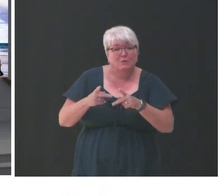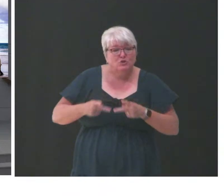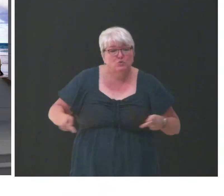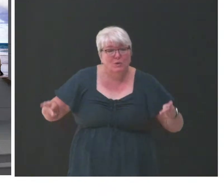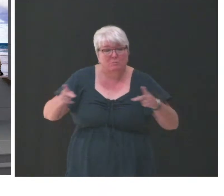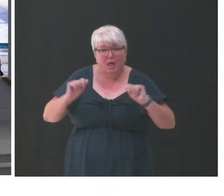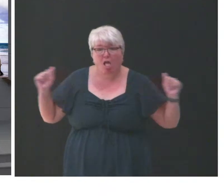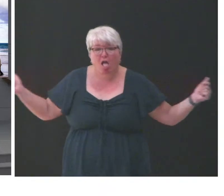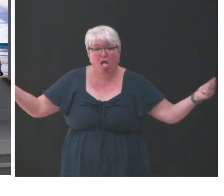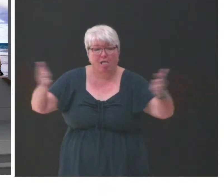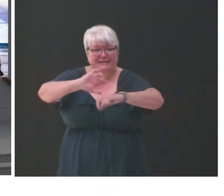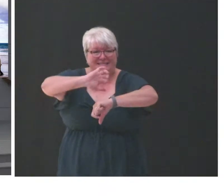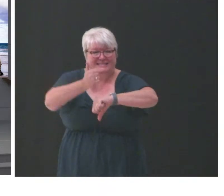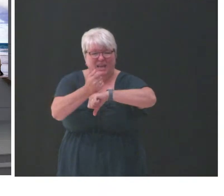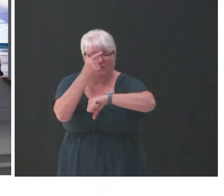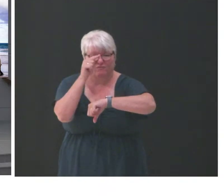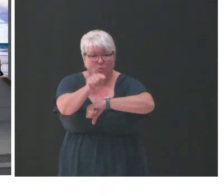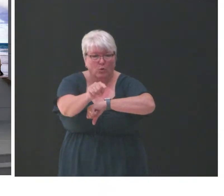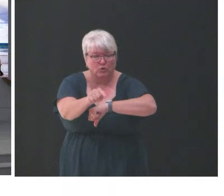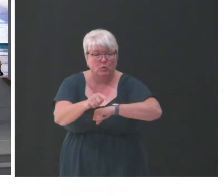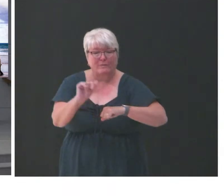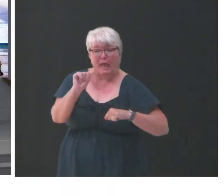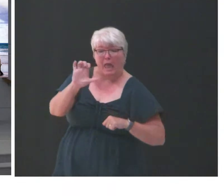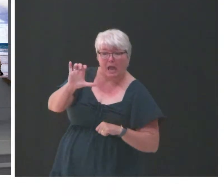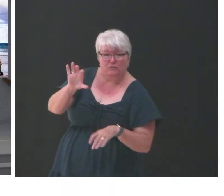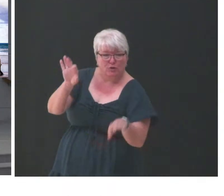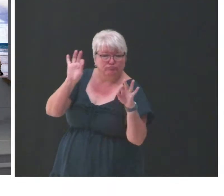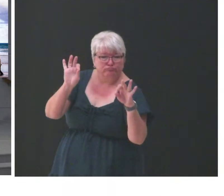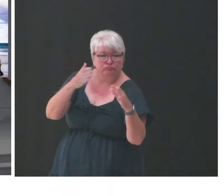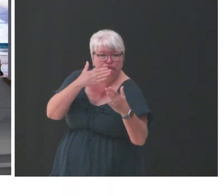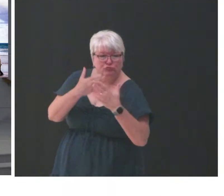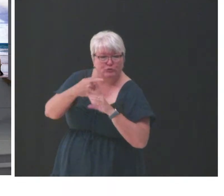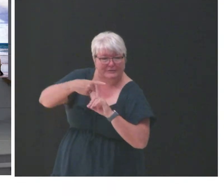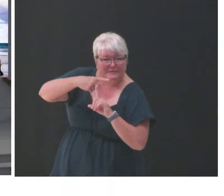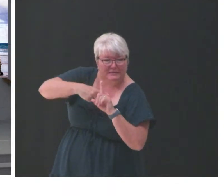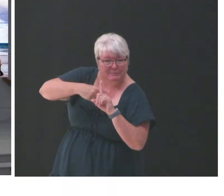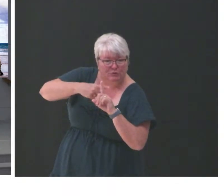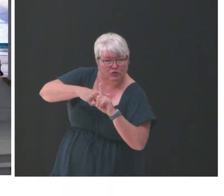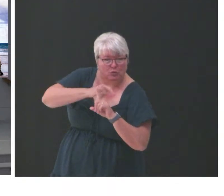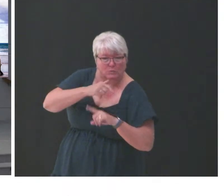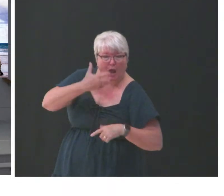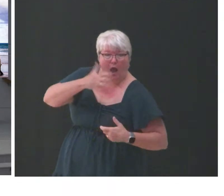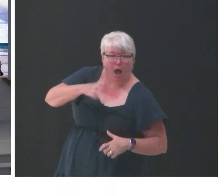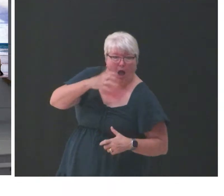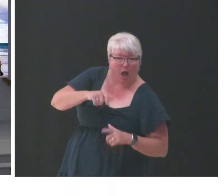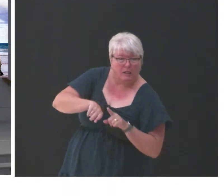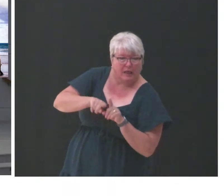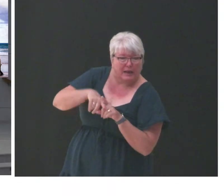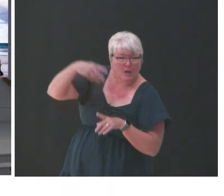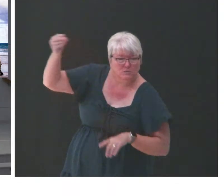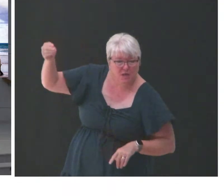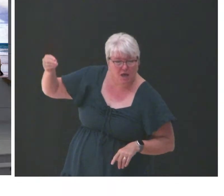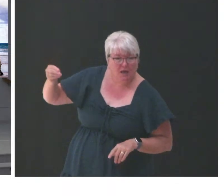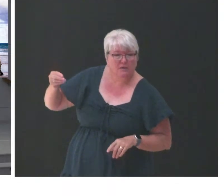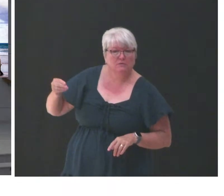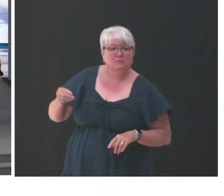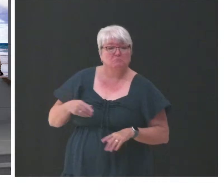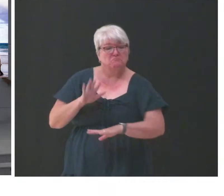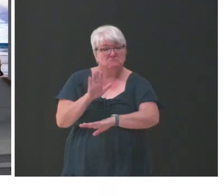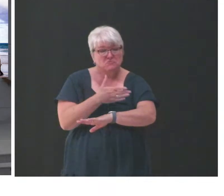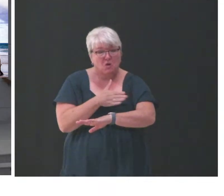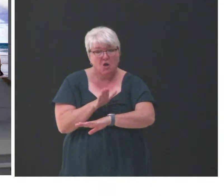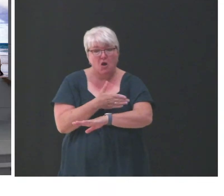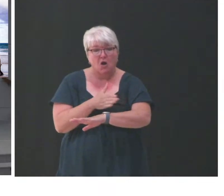place where everything is set for you. The air conditioner is set to a good temperature where we're not burning up outside. The